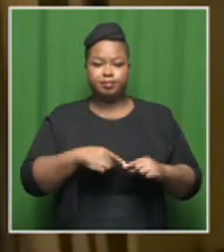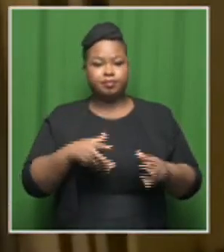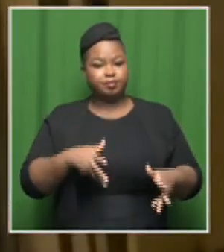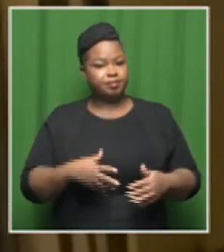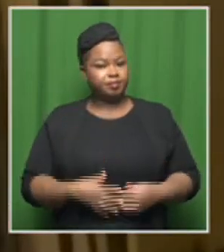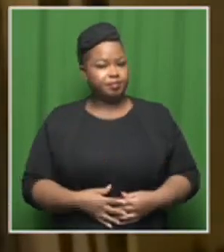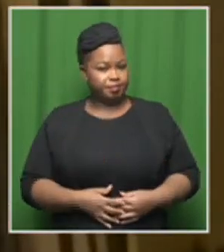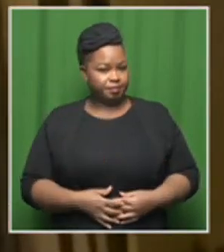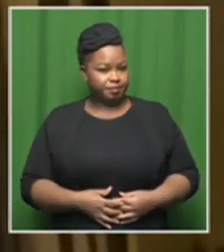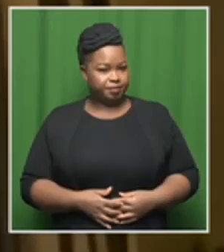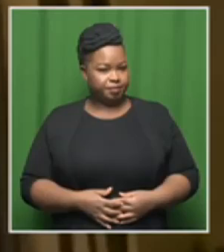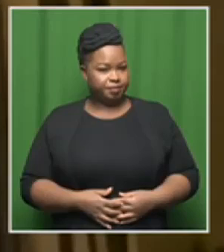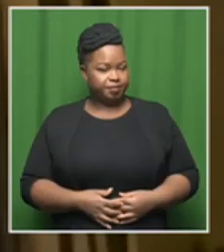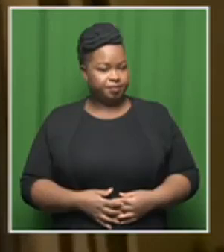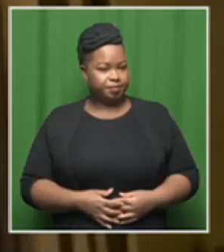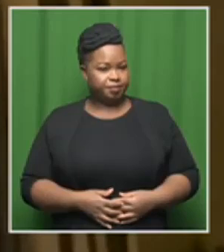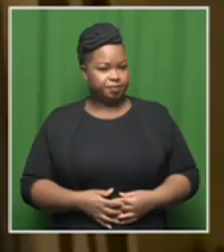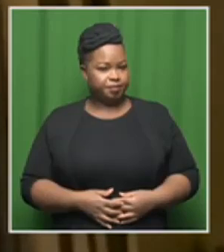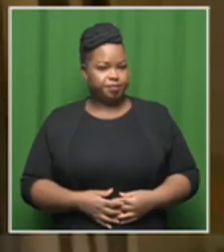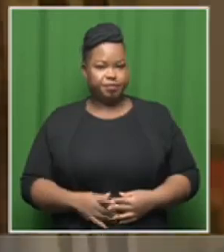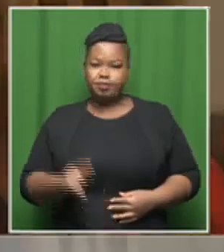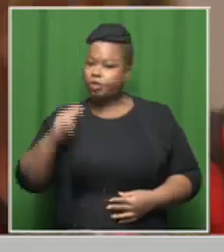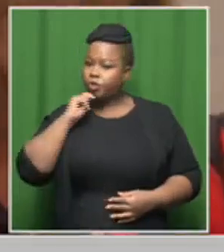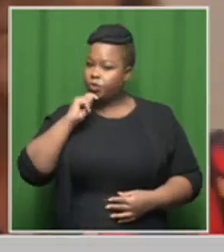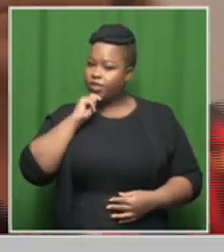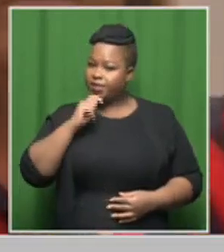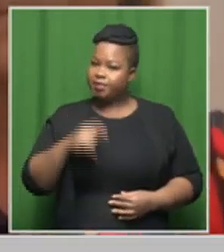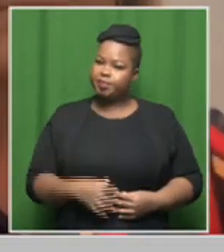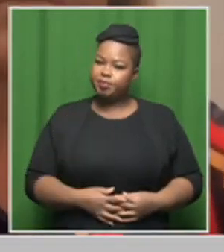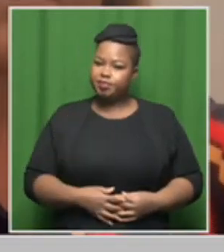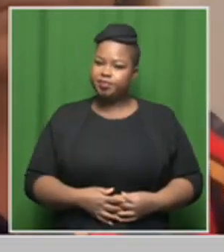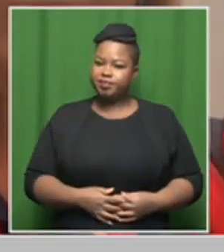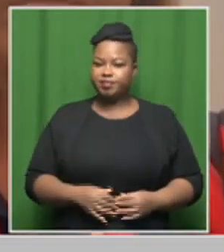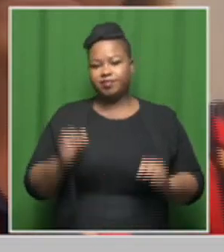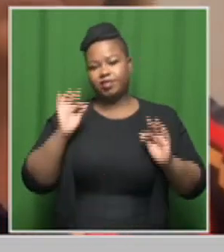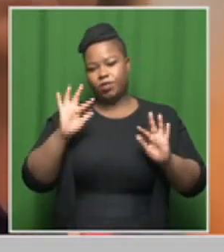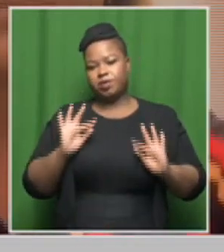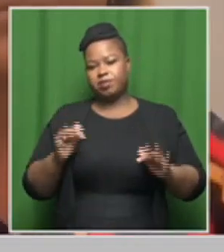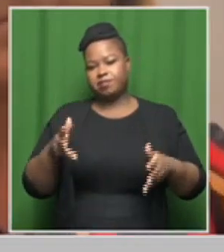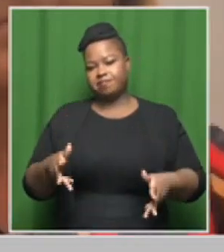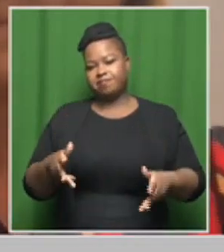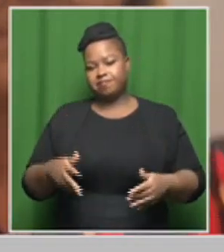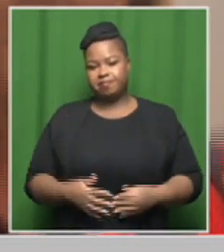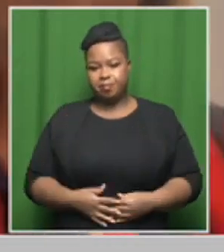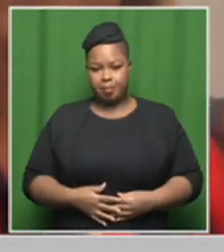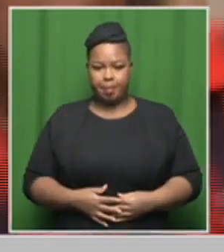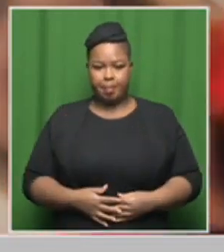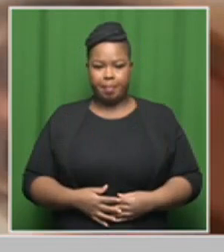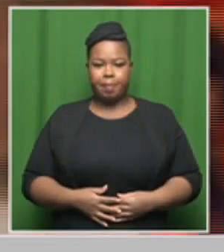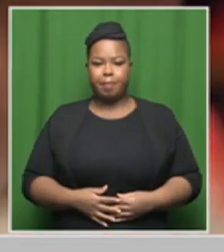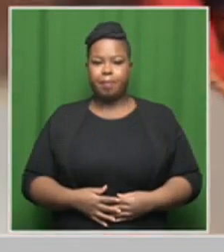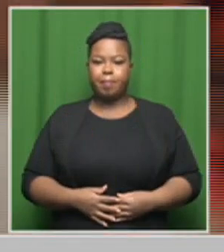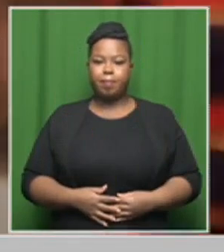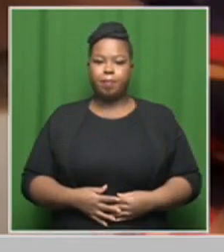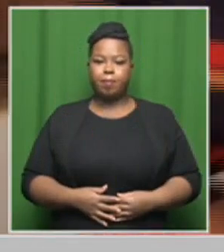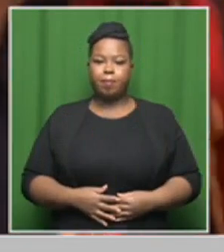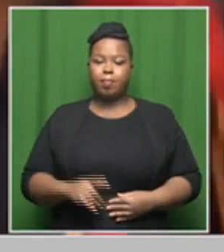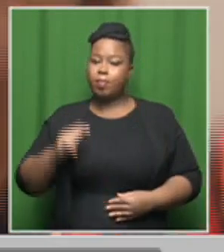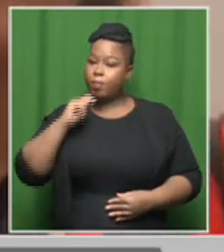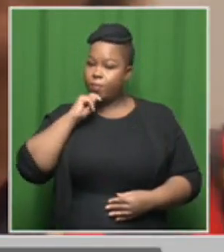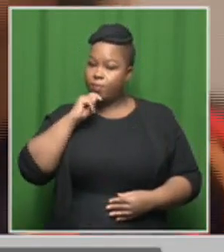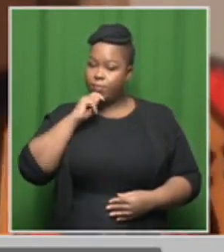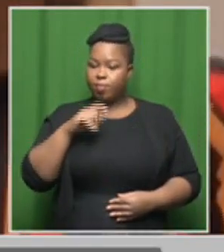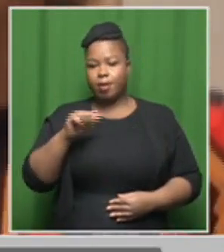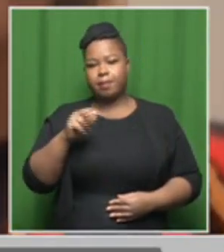on Morning Live. Good morning. Wonderful to be here. A very good morning to you, Amanda,